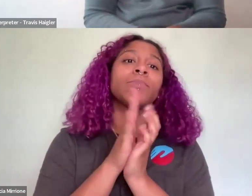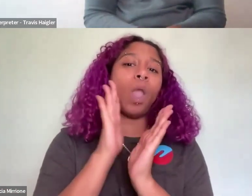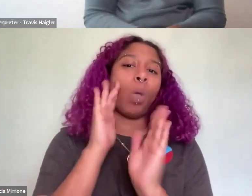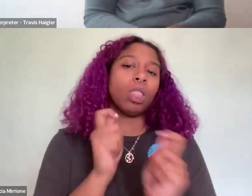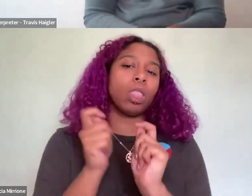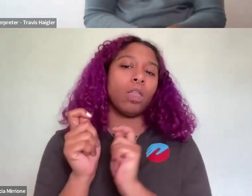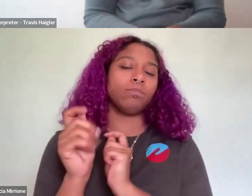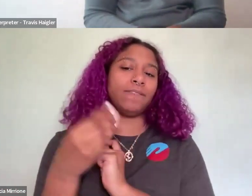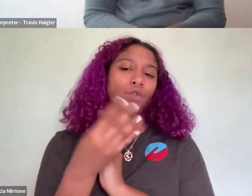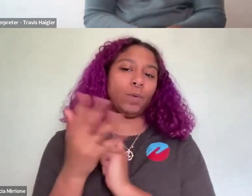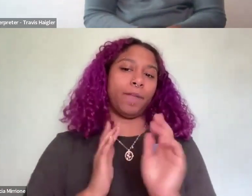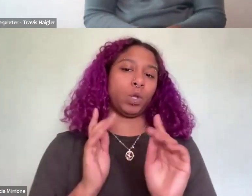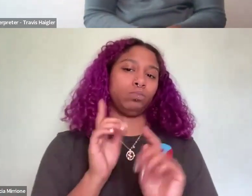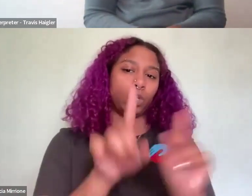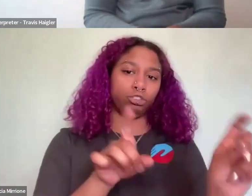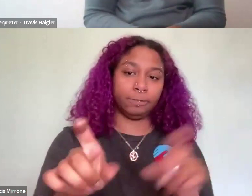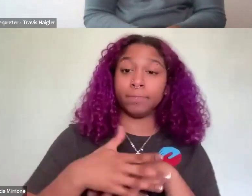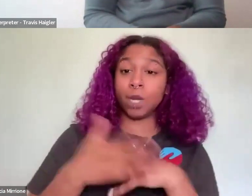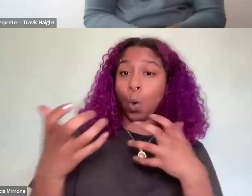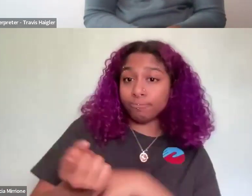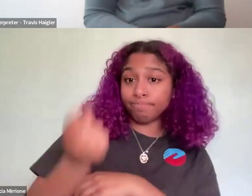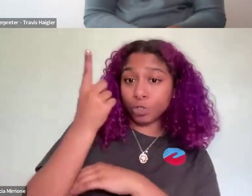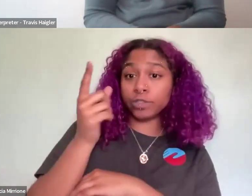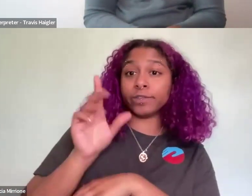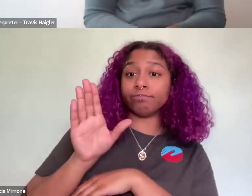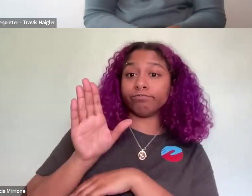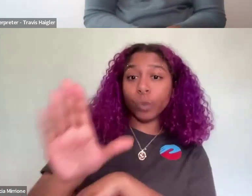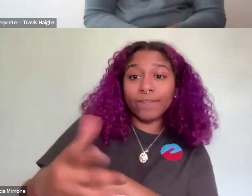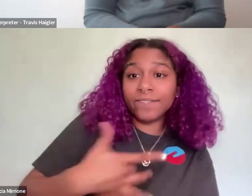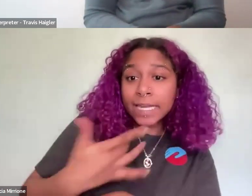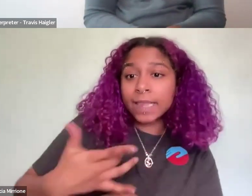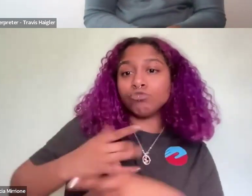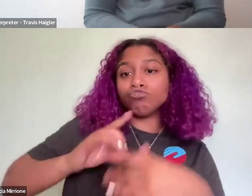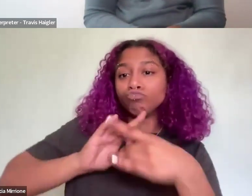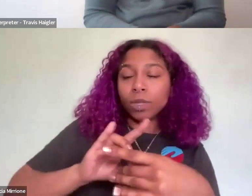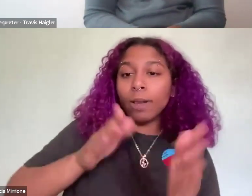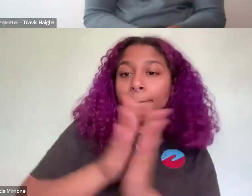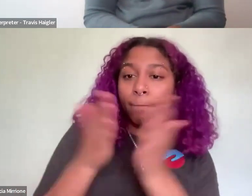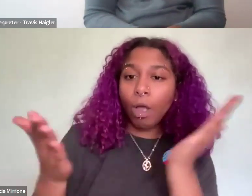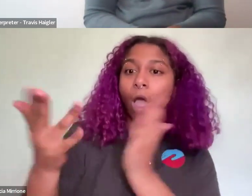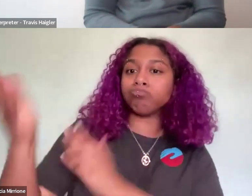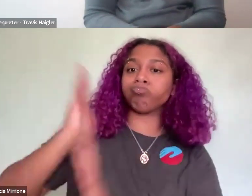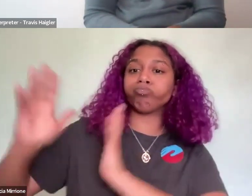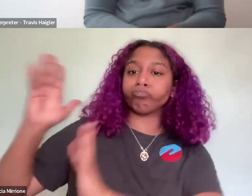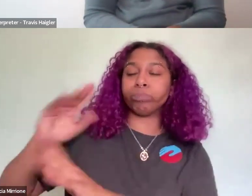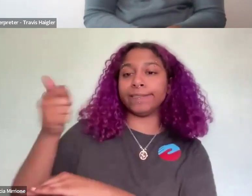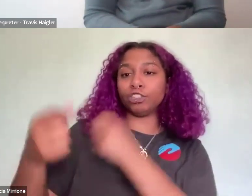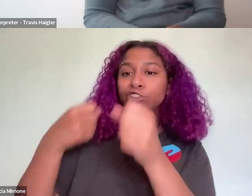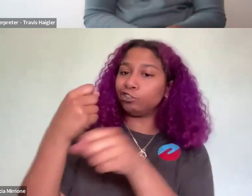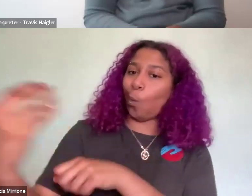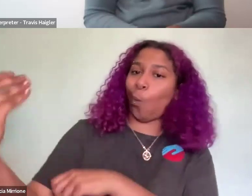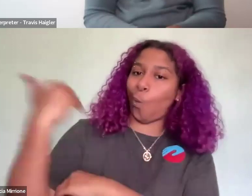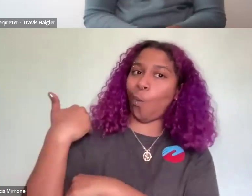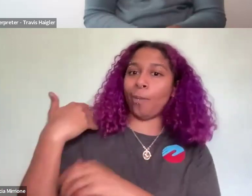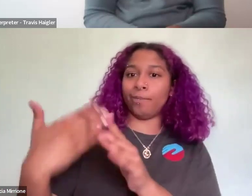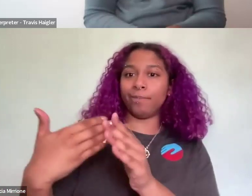a picture of how you felt and how you viewed the book back 10 years ago when you even before it first hit